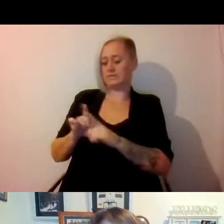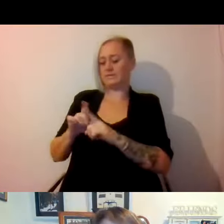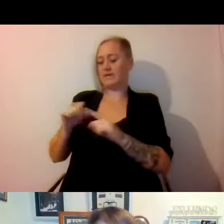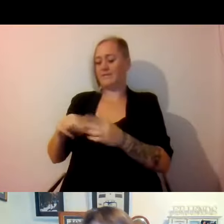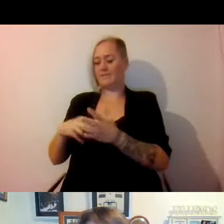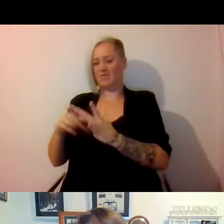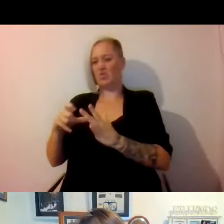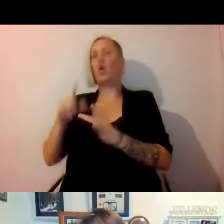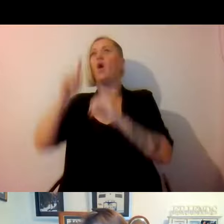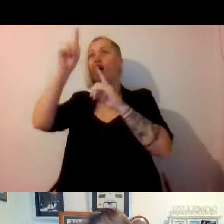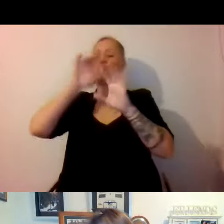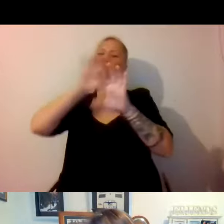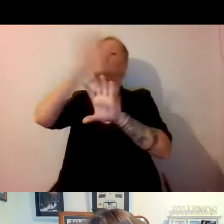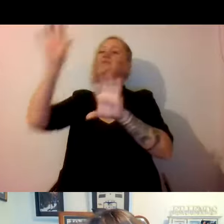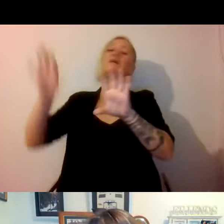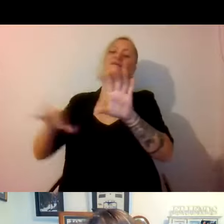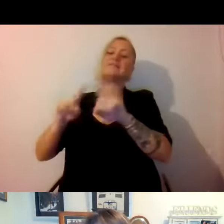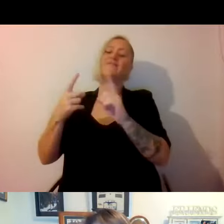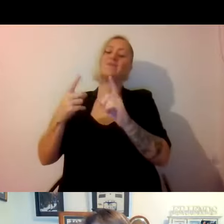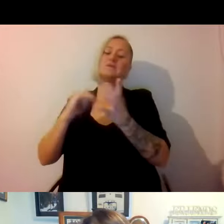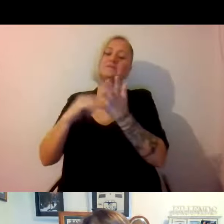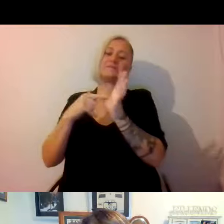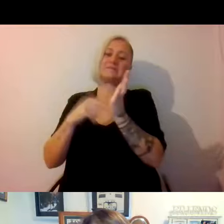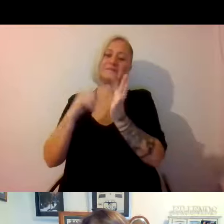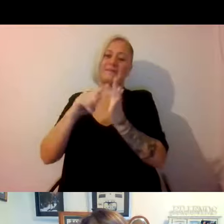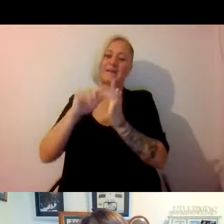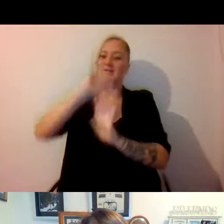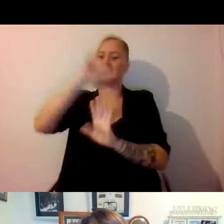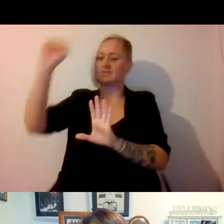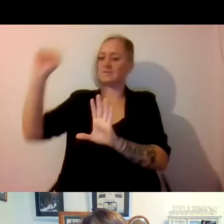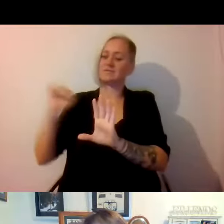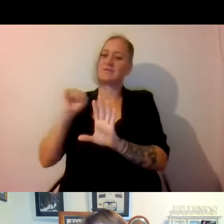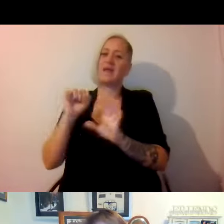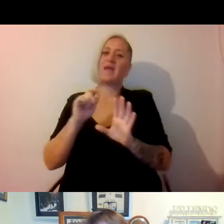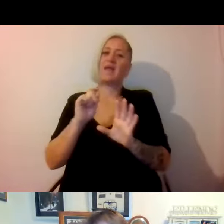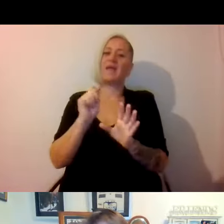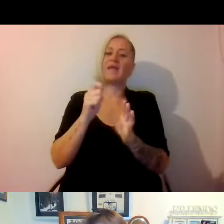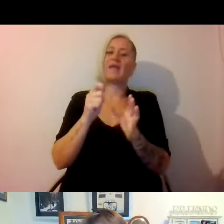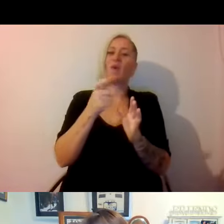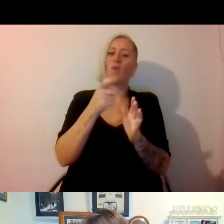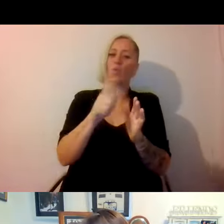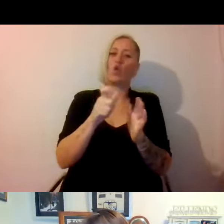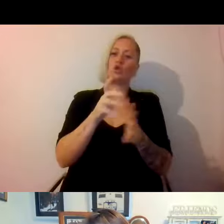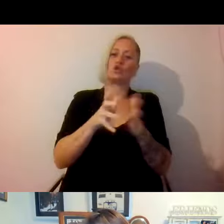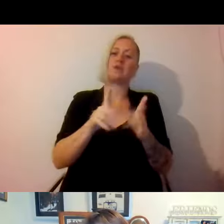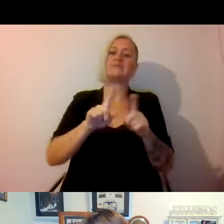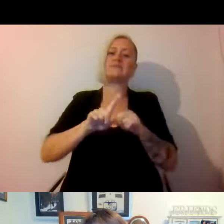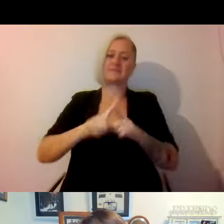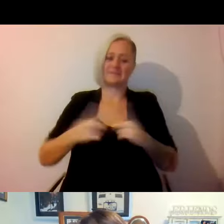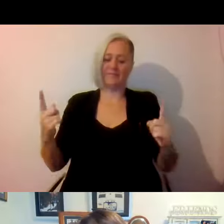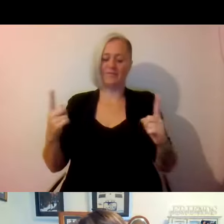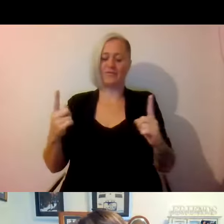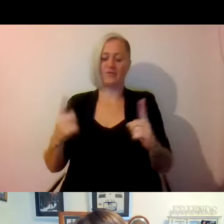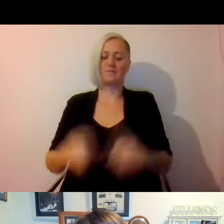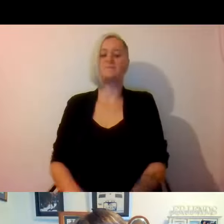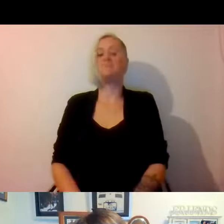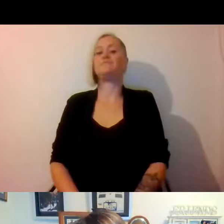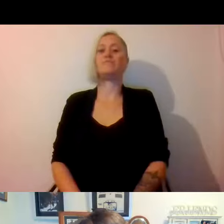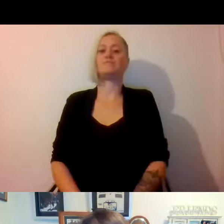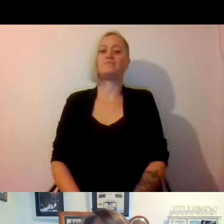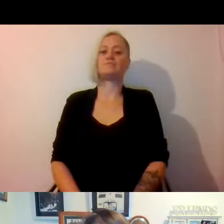Wales or a different state. But they are they're using AUSLAN signs, they're not separate signs. So it's a